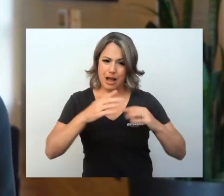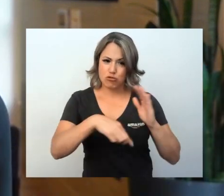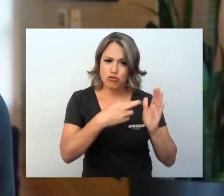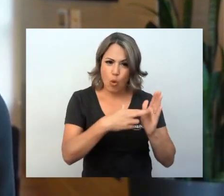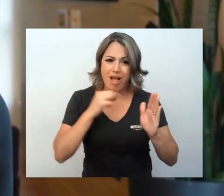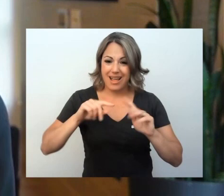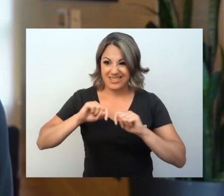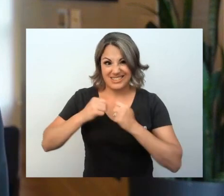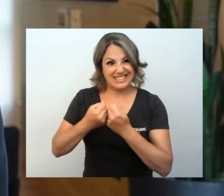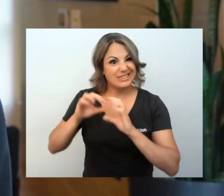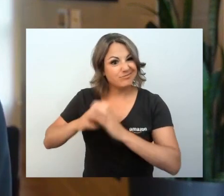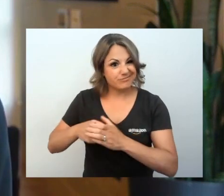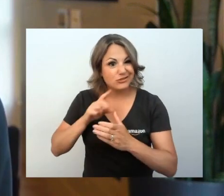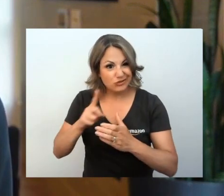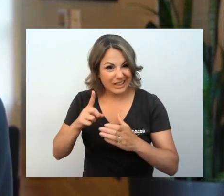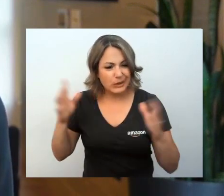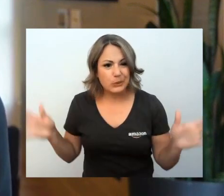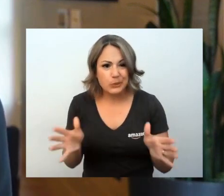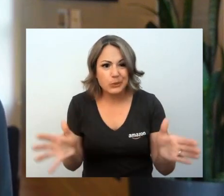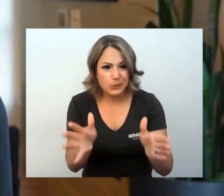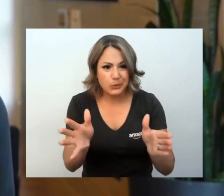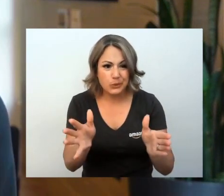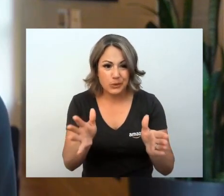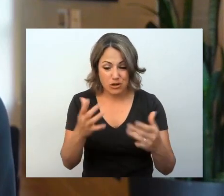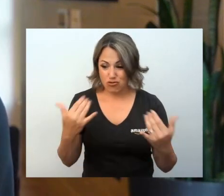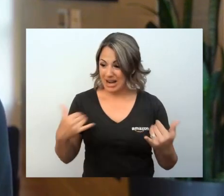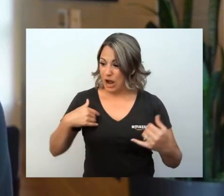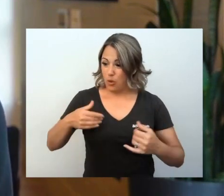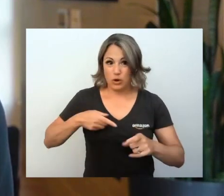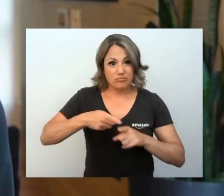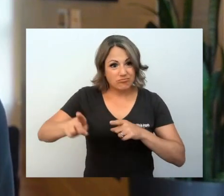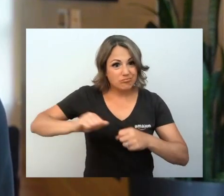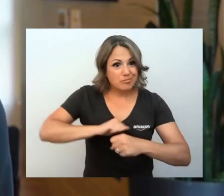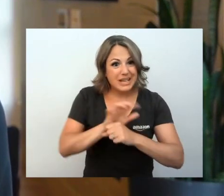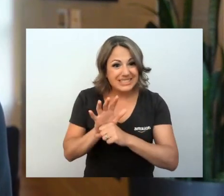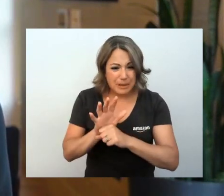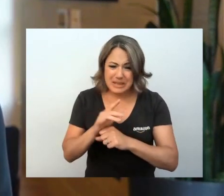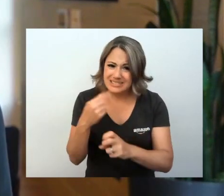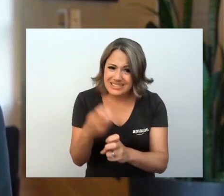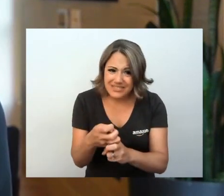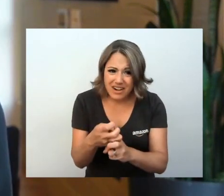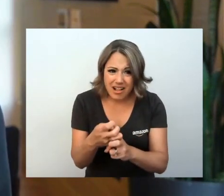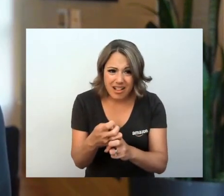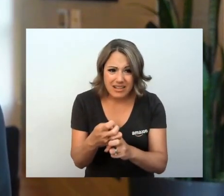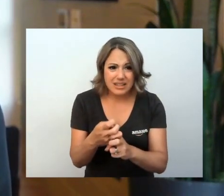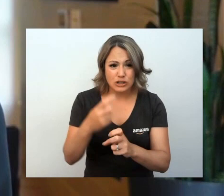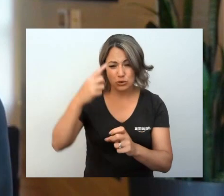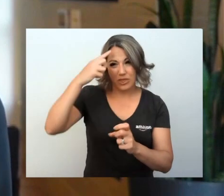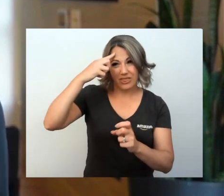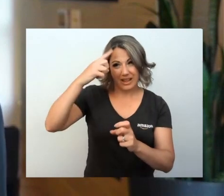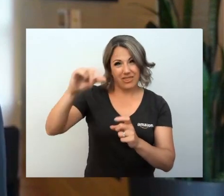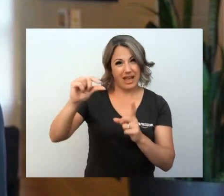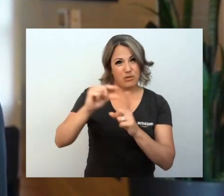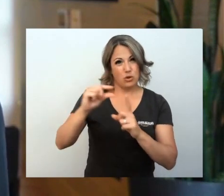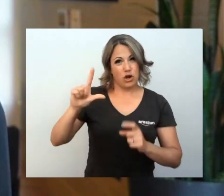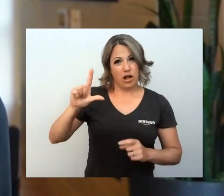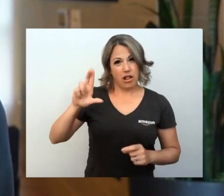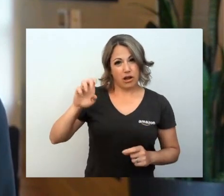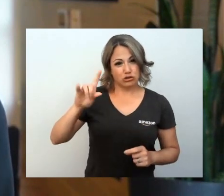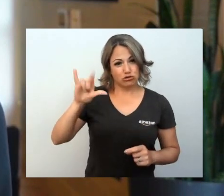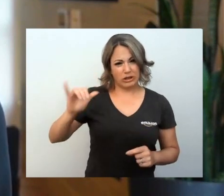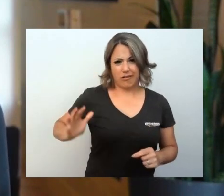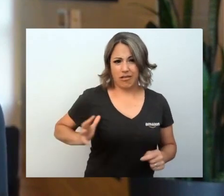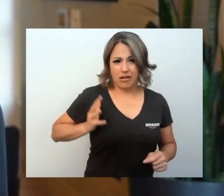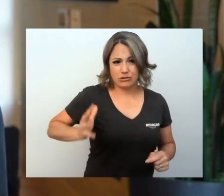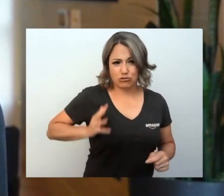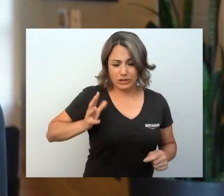our team spirit, really, because we're in a pandemic, right? We've had difficult times in the way that people think about luxury, in the way that luxury